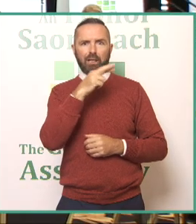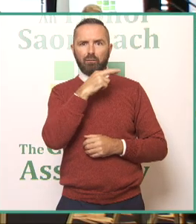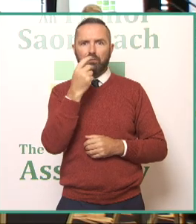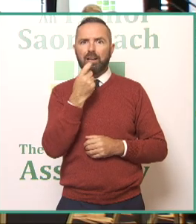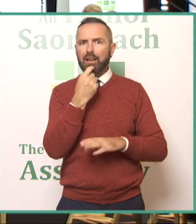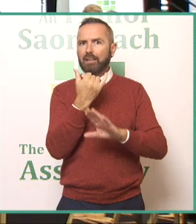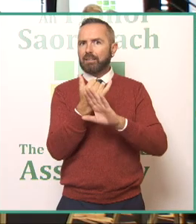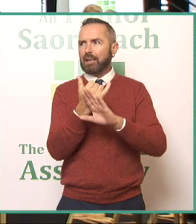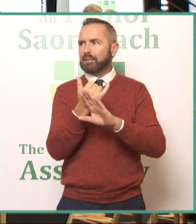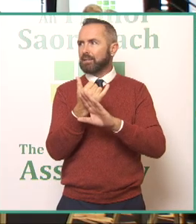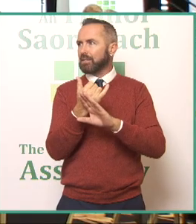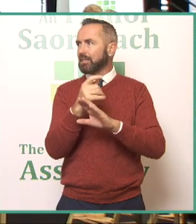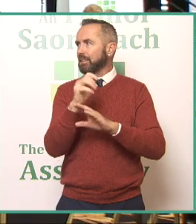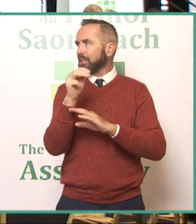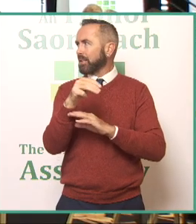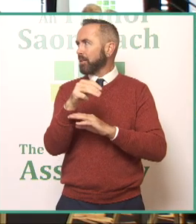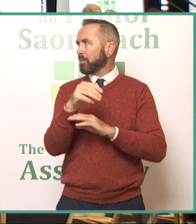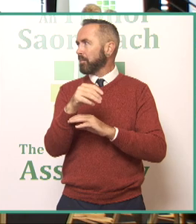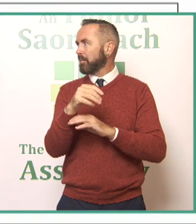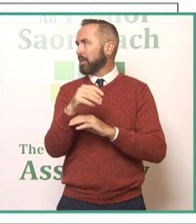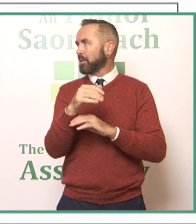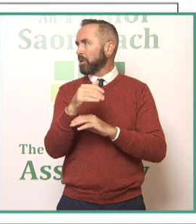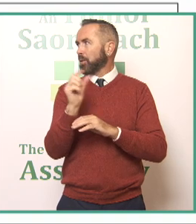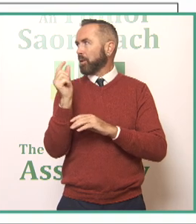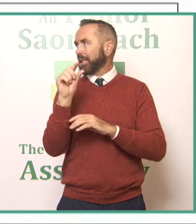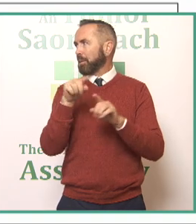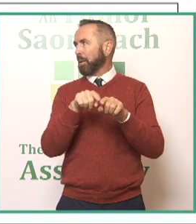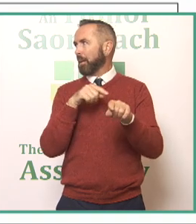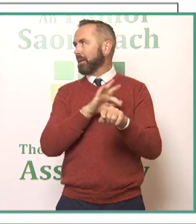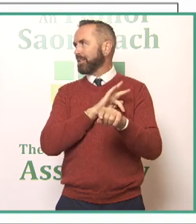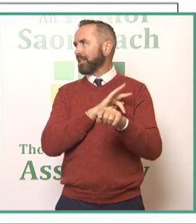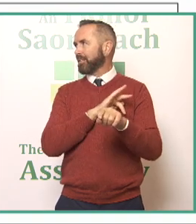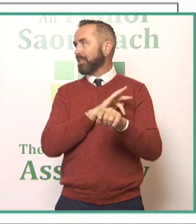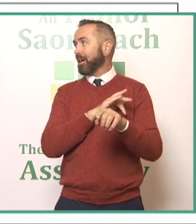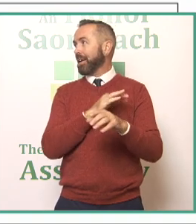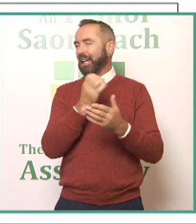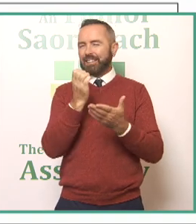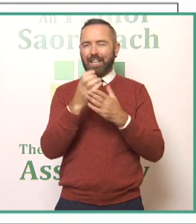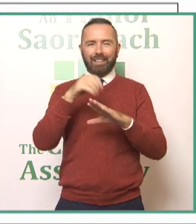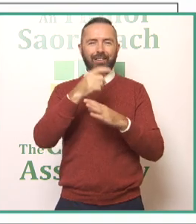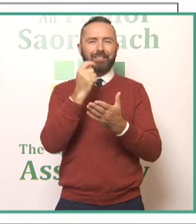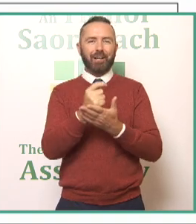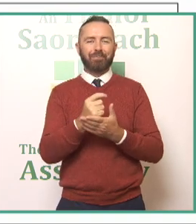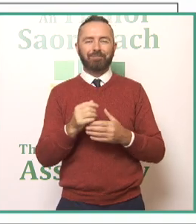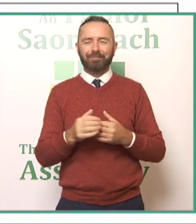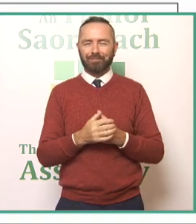so you're falling behind yourself there. I'm bang on time.